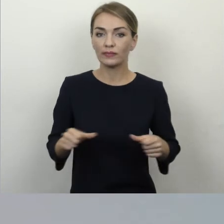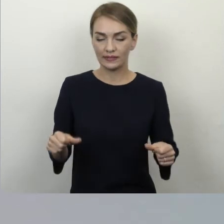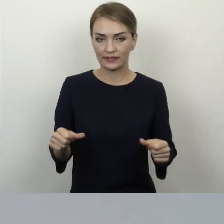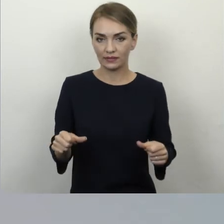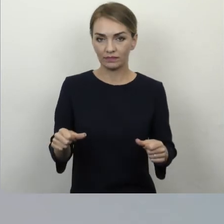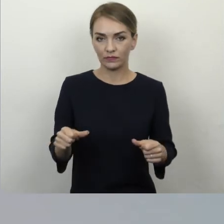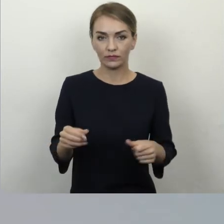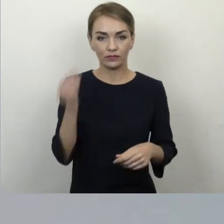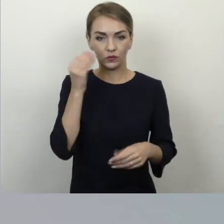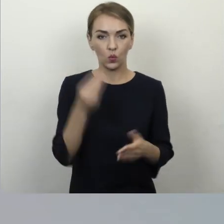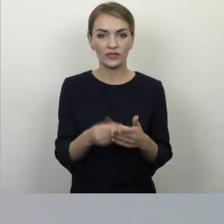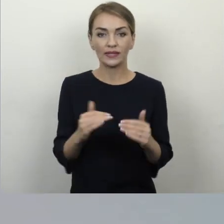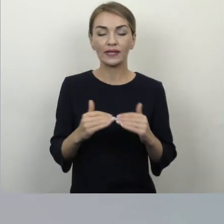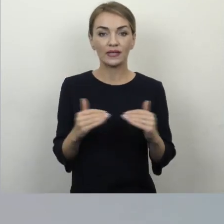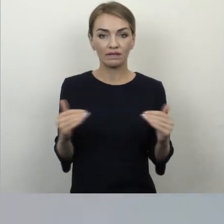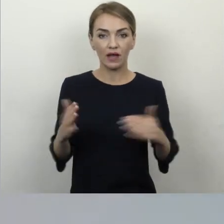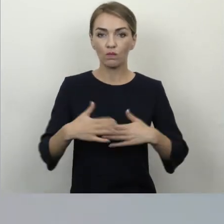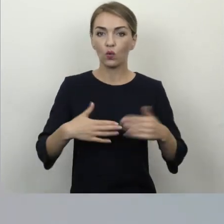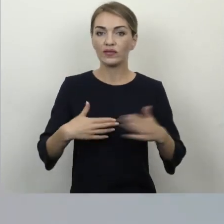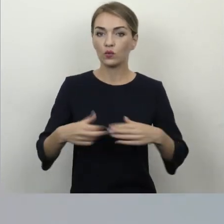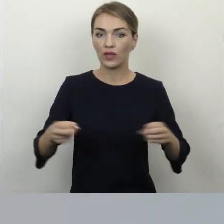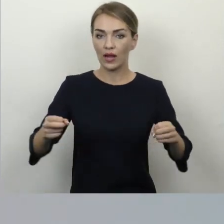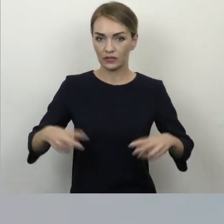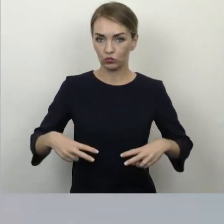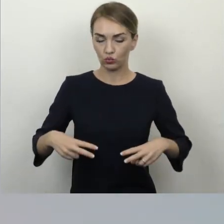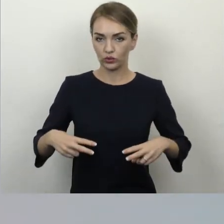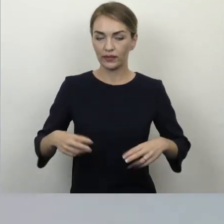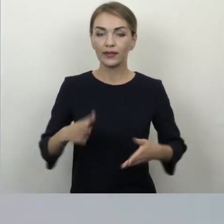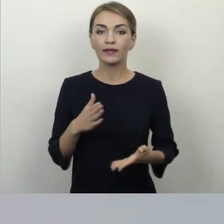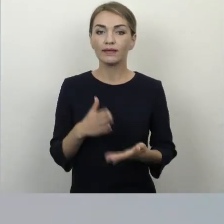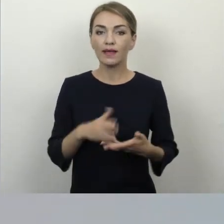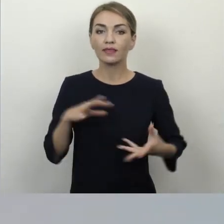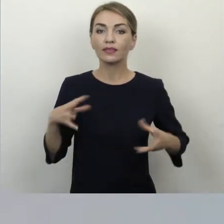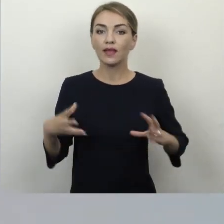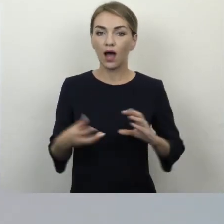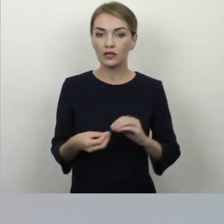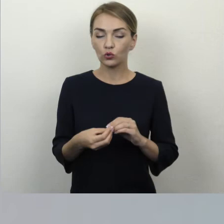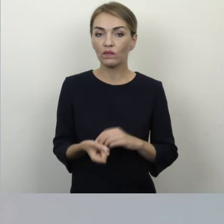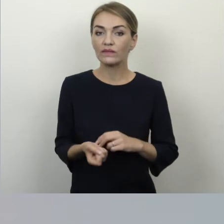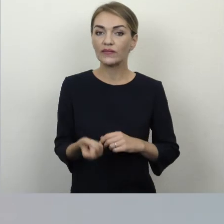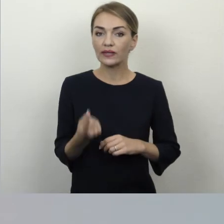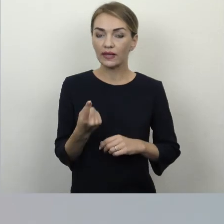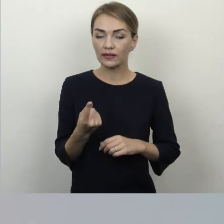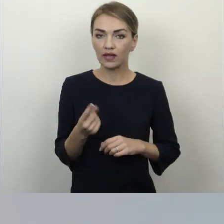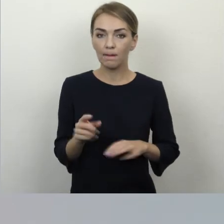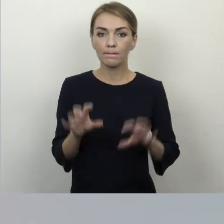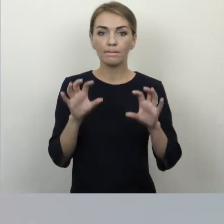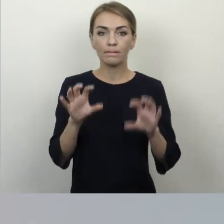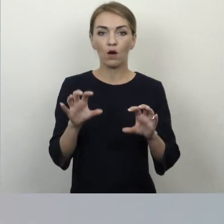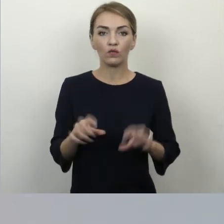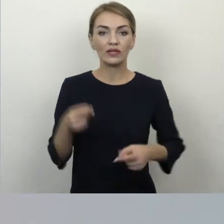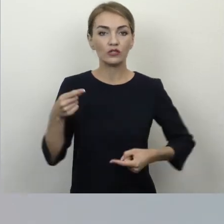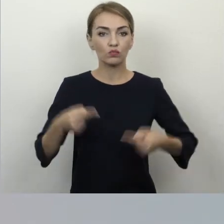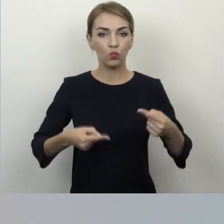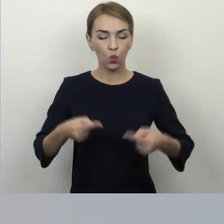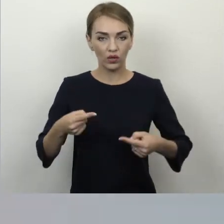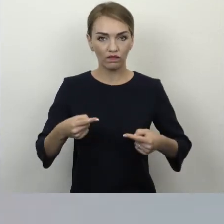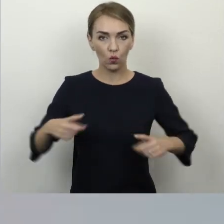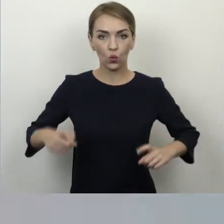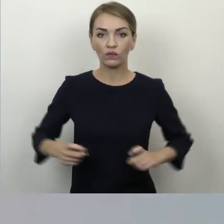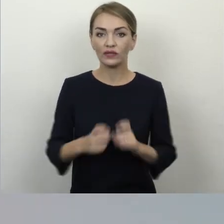improper development of the commissions in terms of the professional level of its members is the result of some